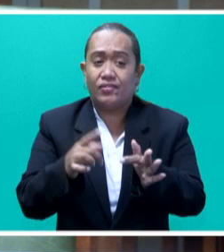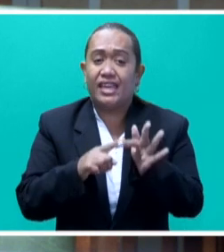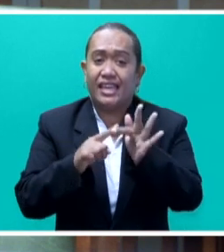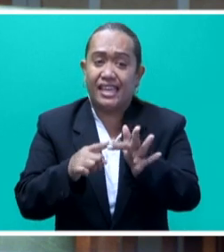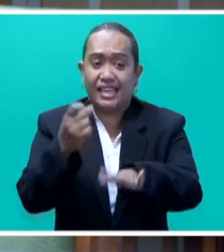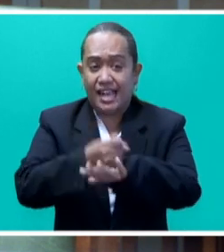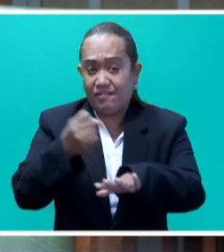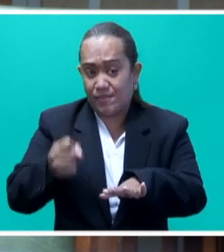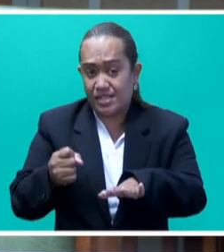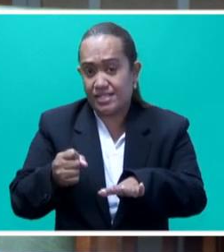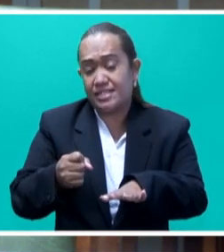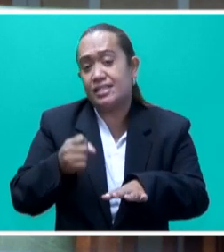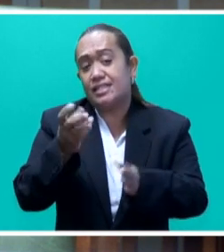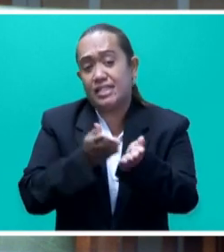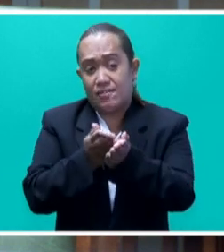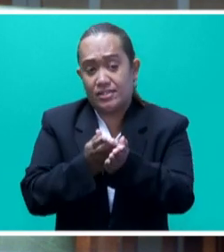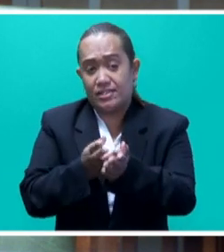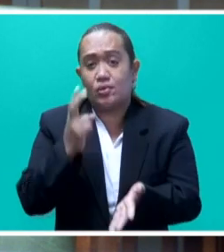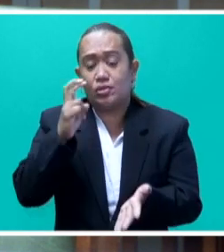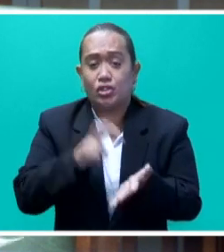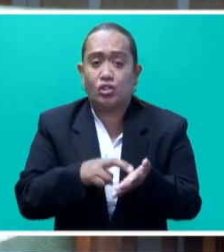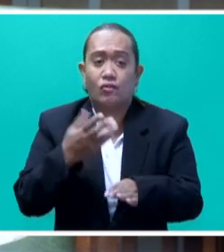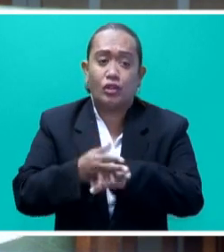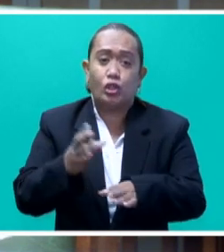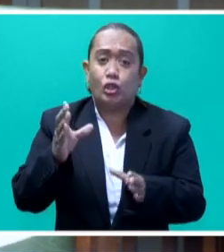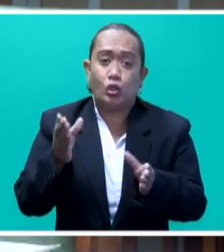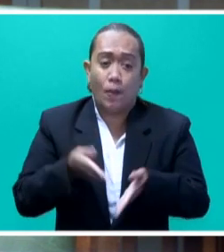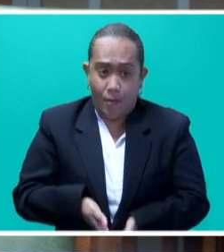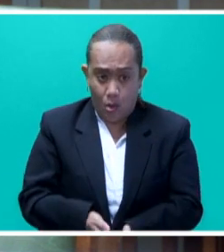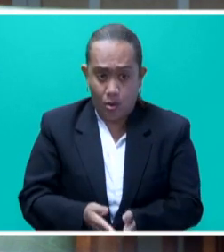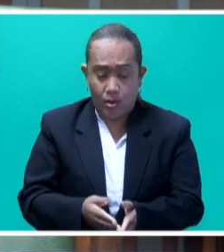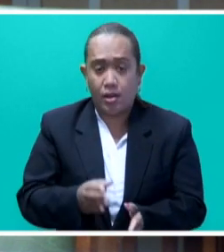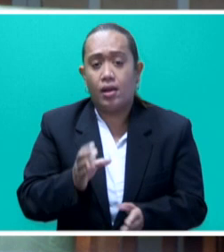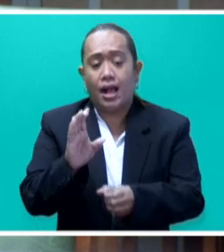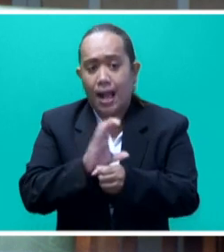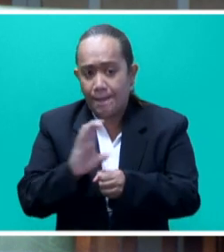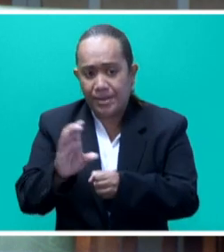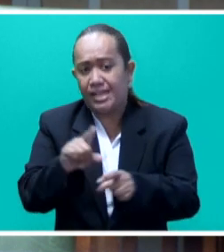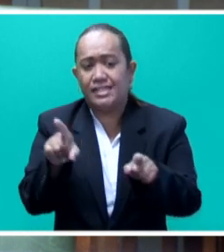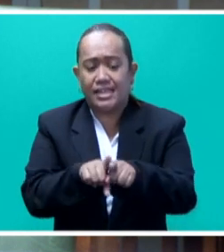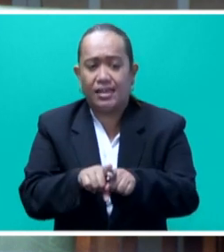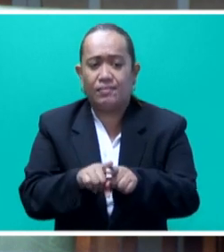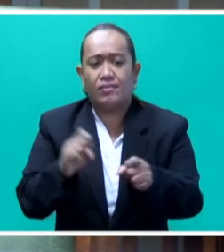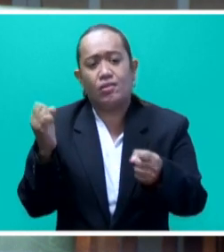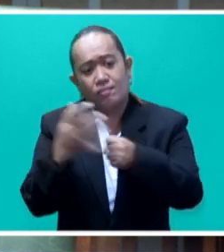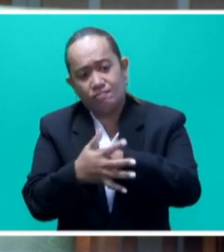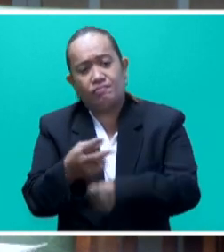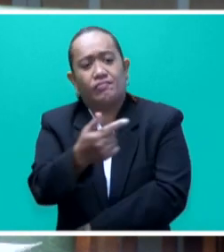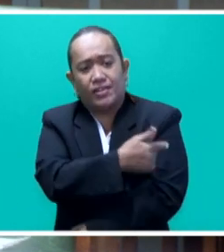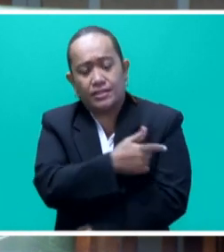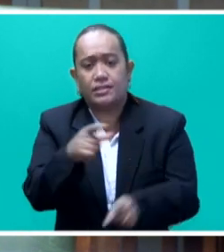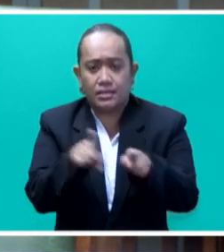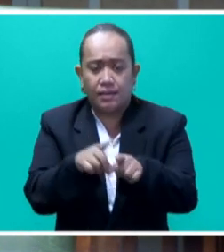as online registration of a newborn, online registration of a company and online registration for COVID-19 vaccine, a